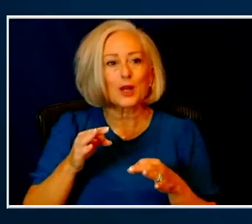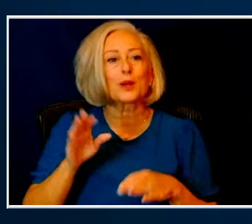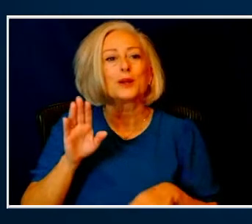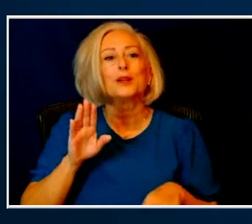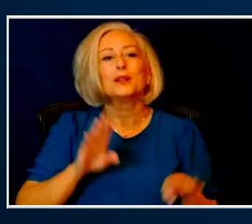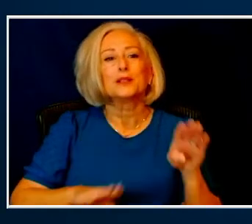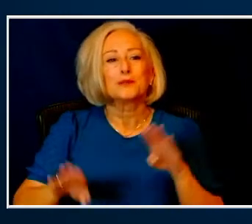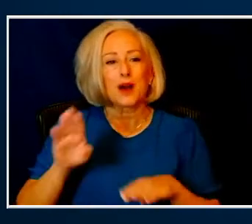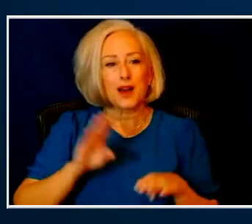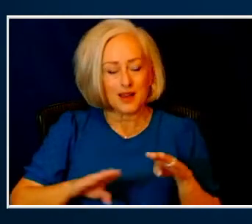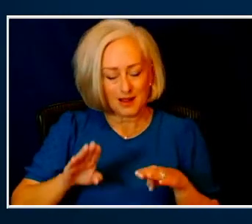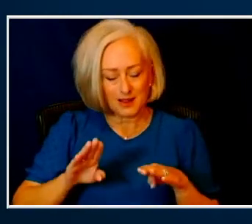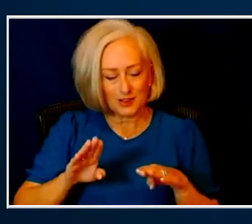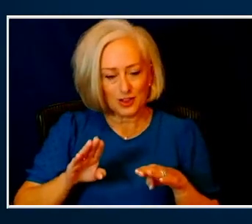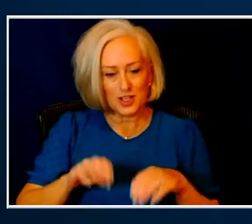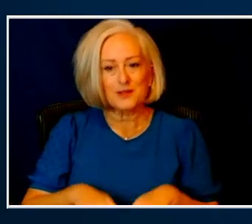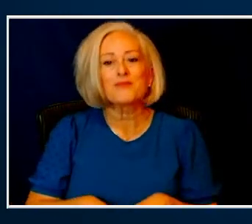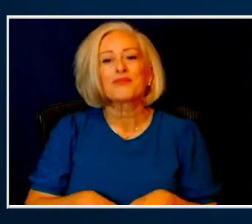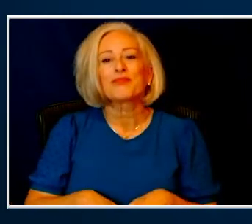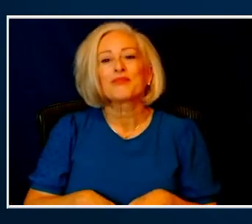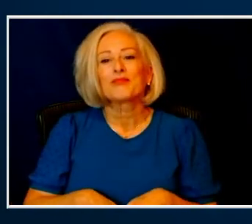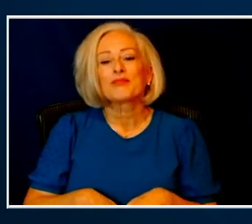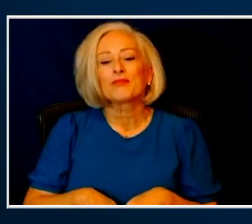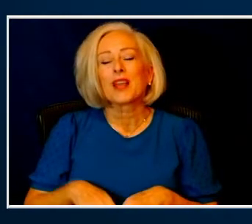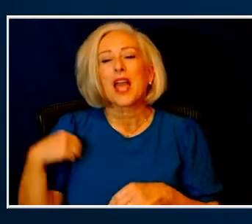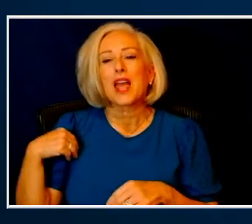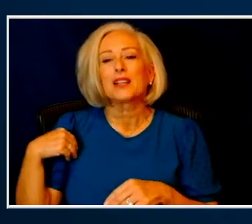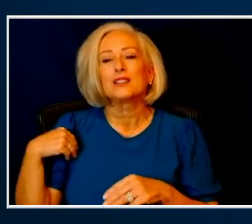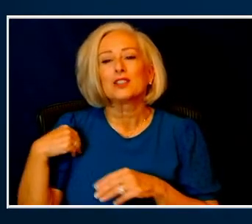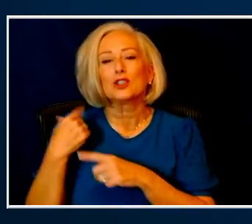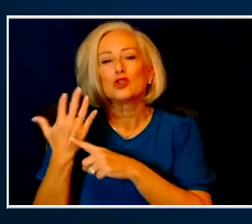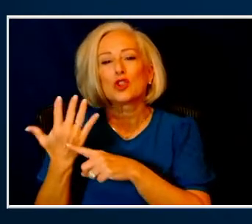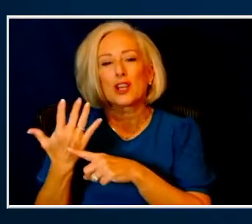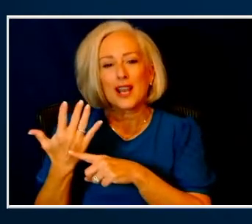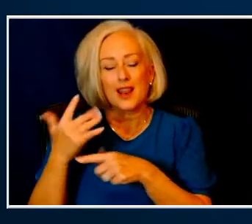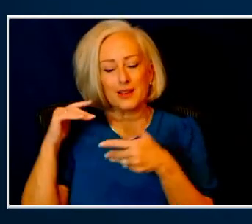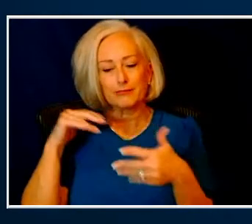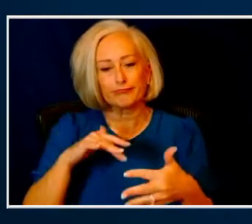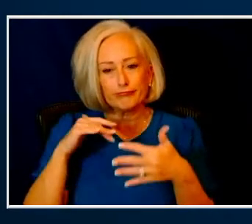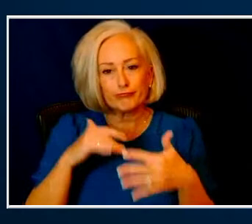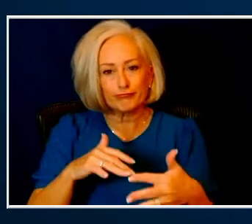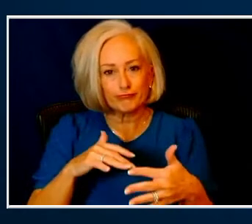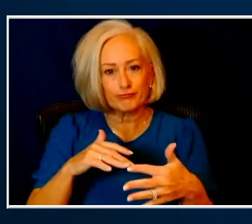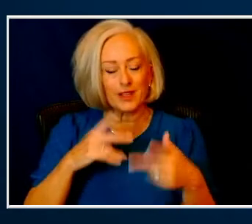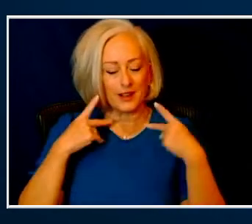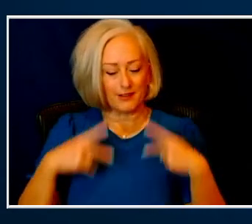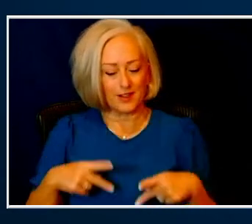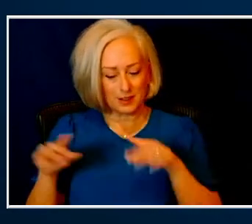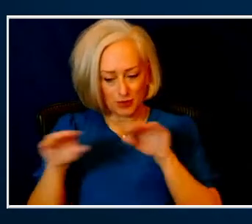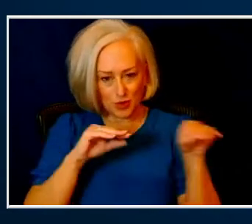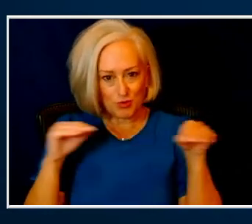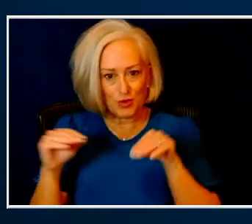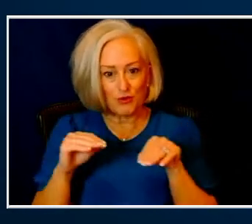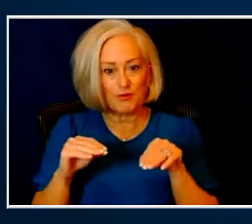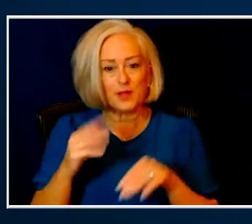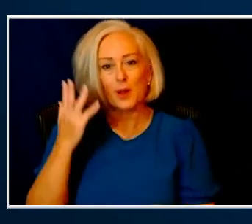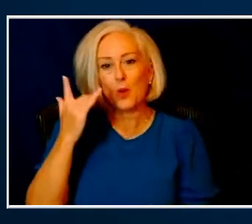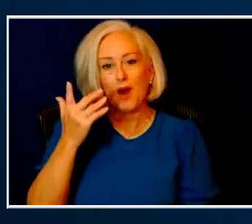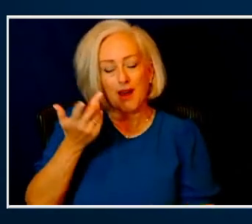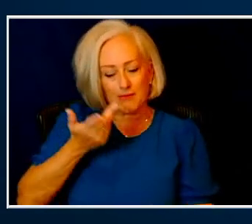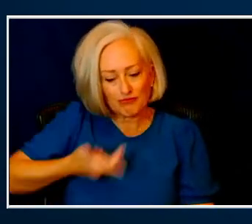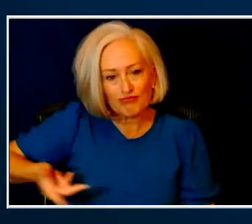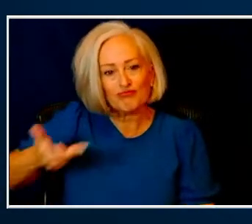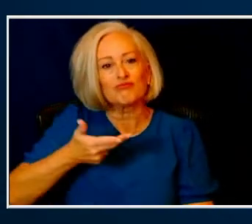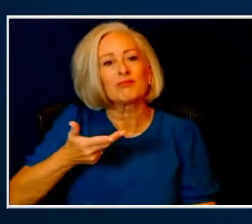and genetics. This is a uniquely qualified group because they spend their lives studying weight